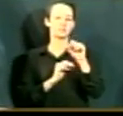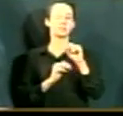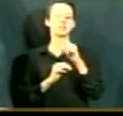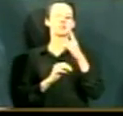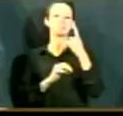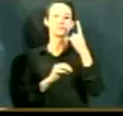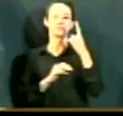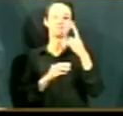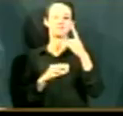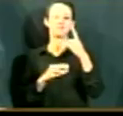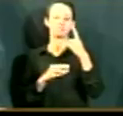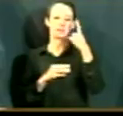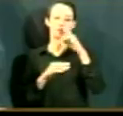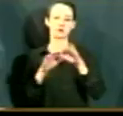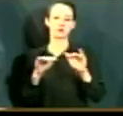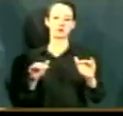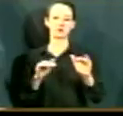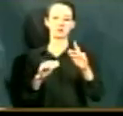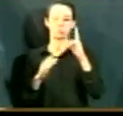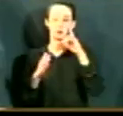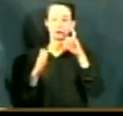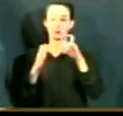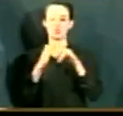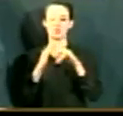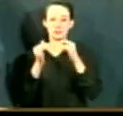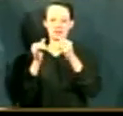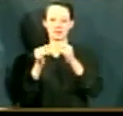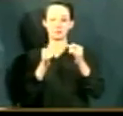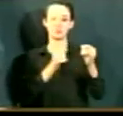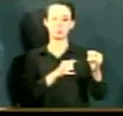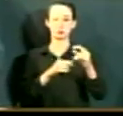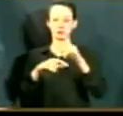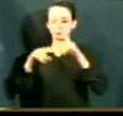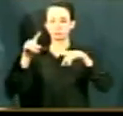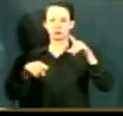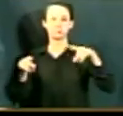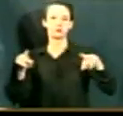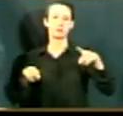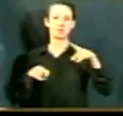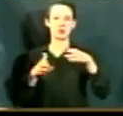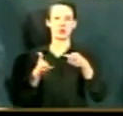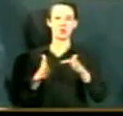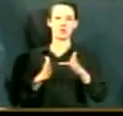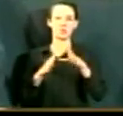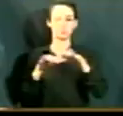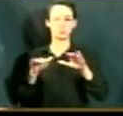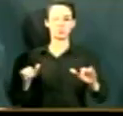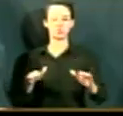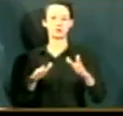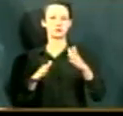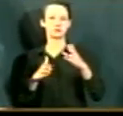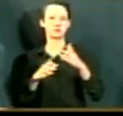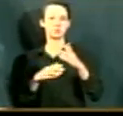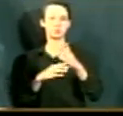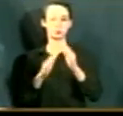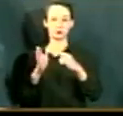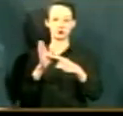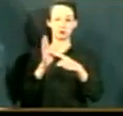recognize individual variation in learners and allow children to demonstrate competence in different